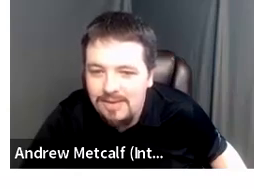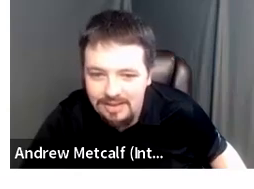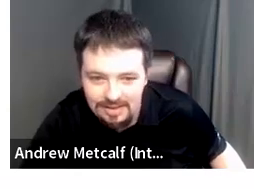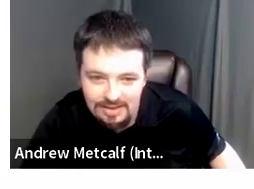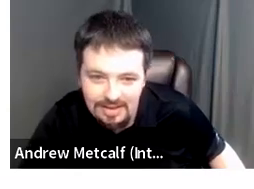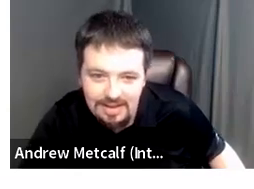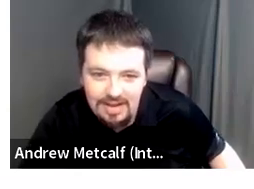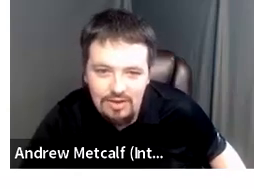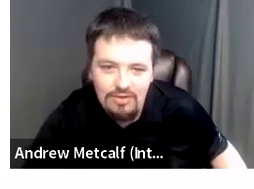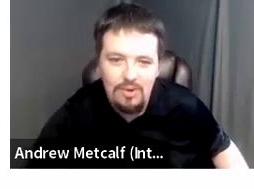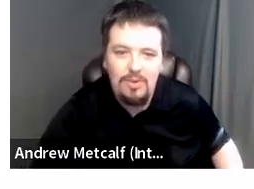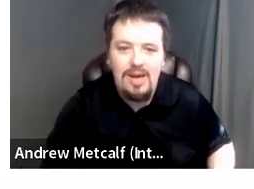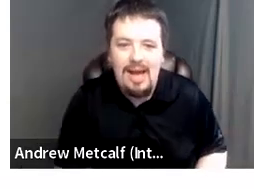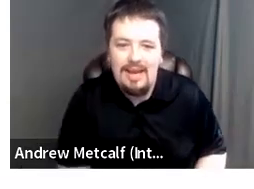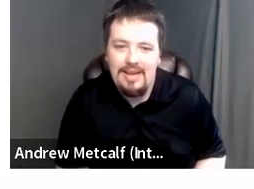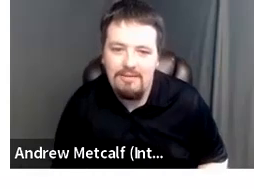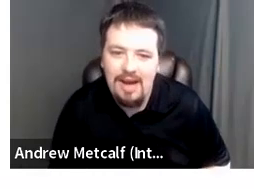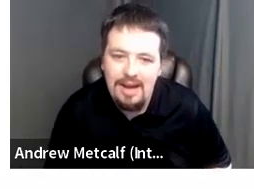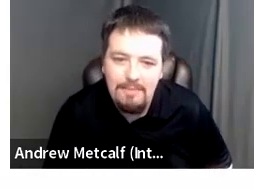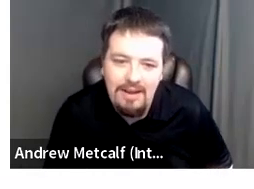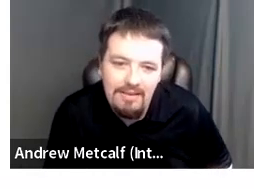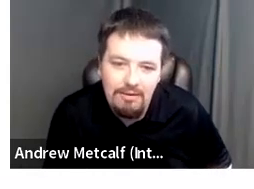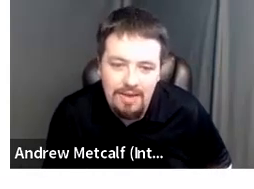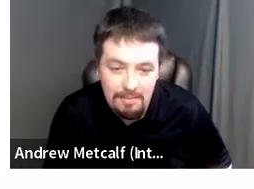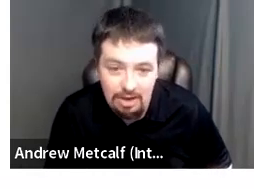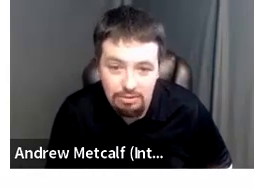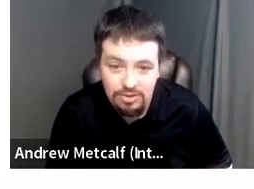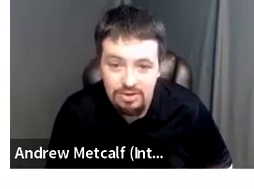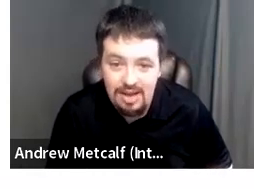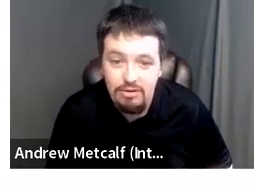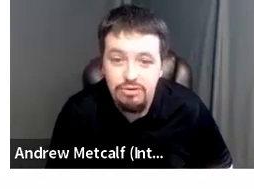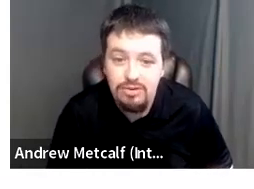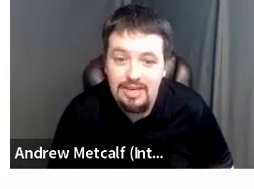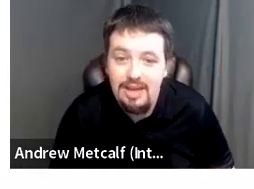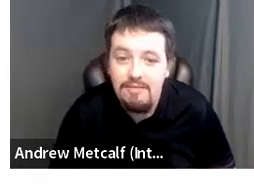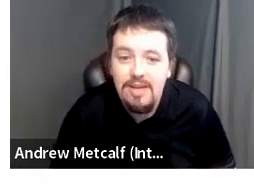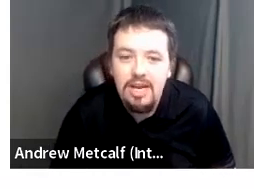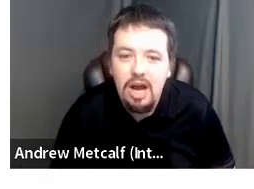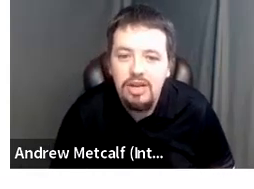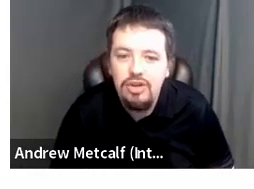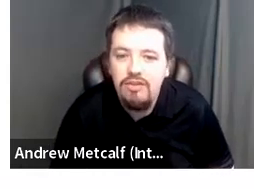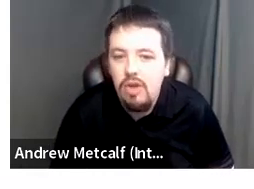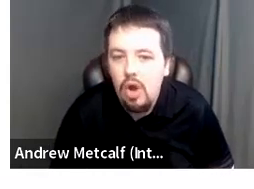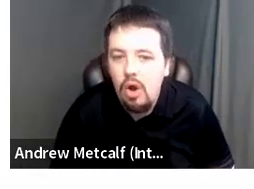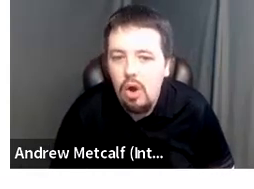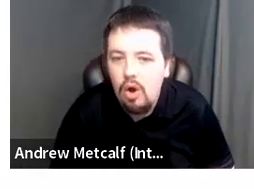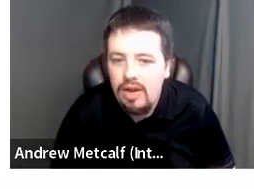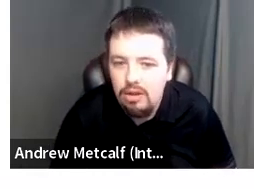am. So I identify myself and my culture as culturally deaf, not